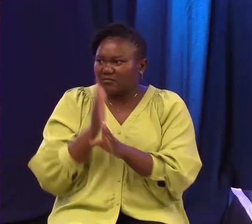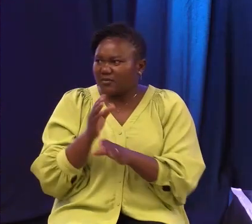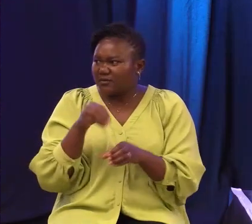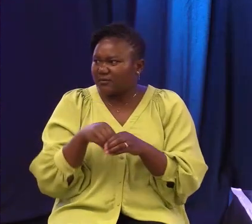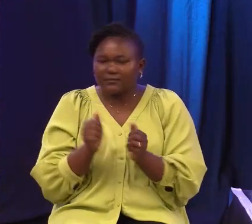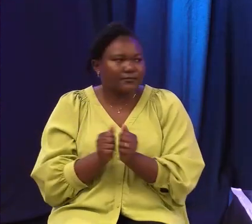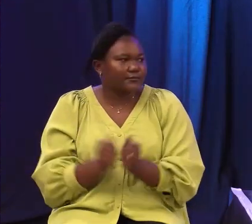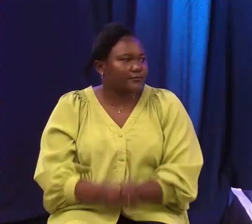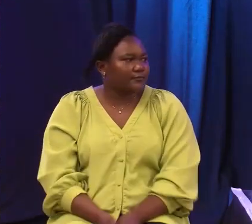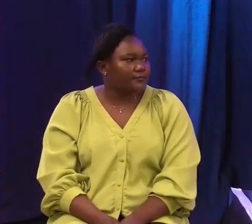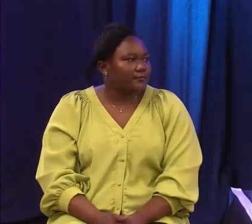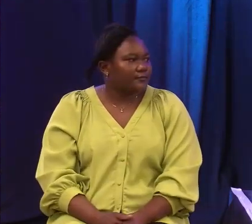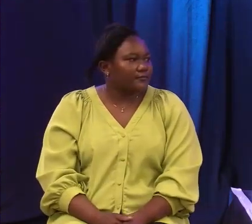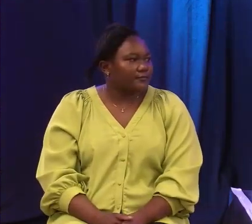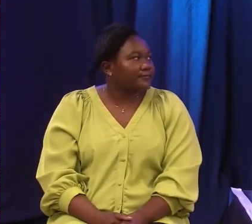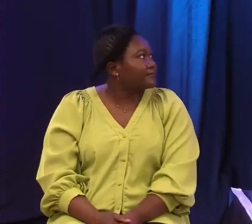wonderful mayor.